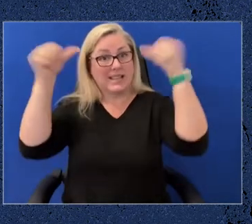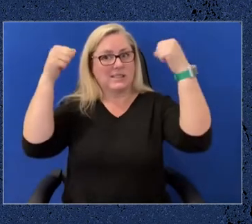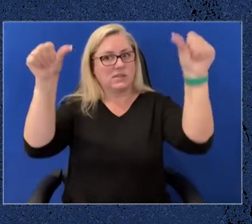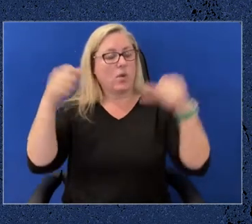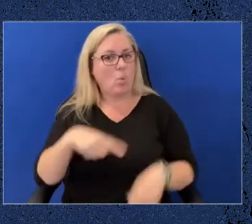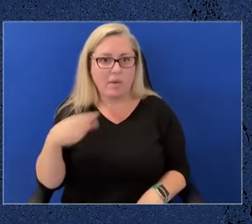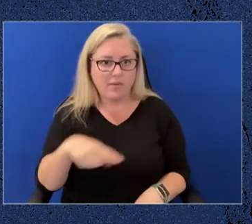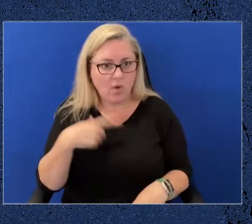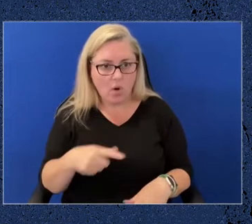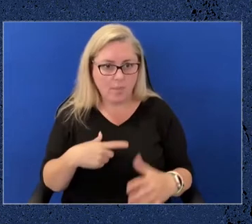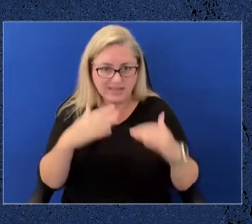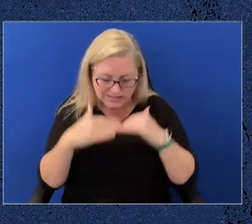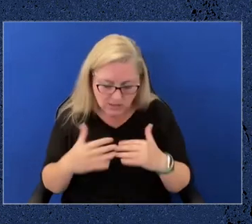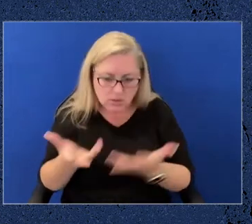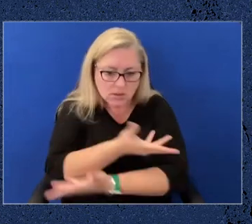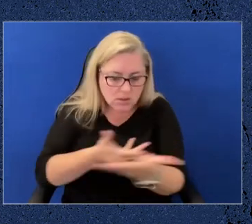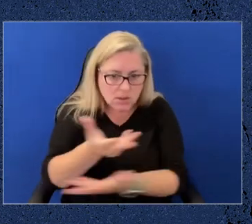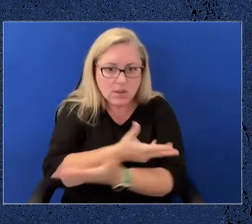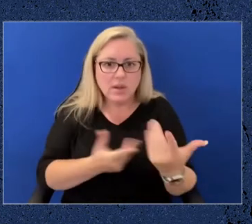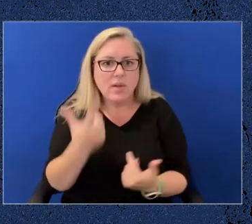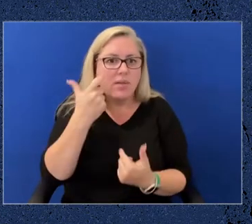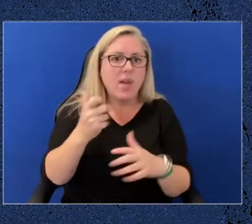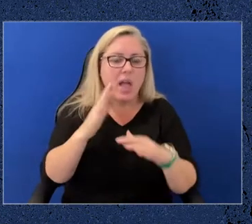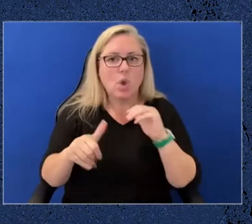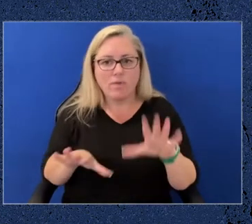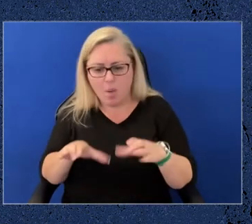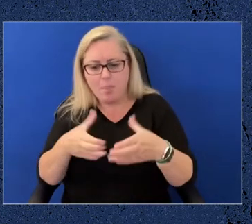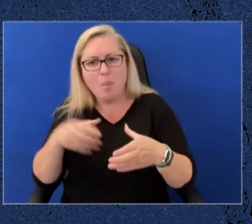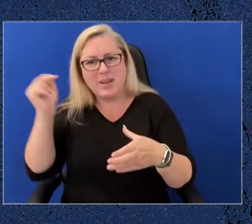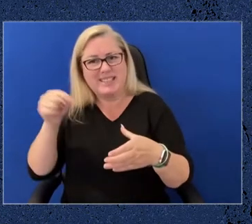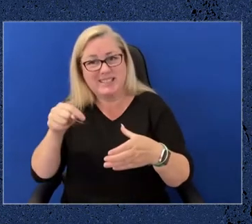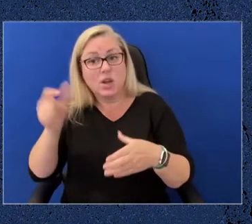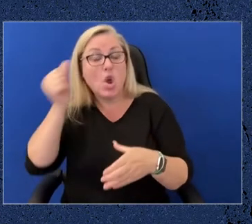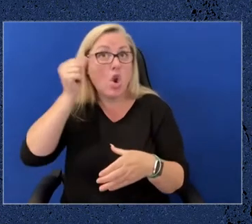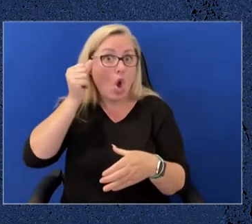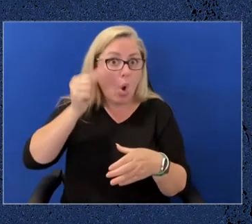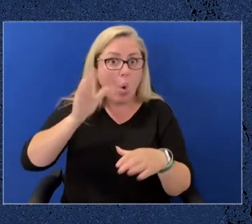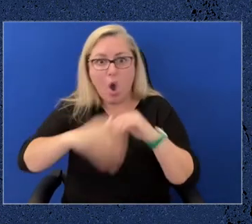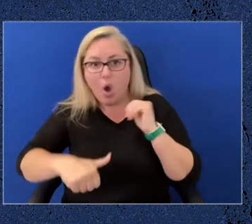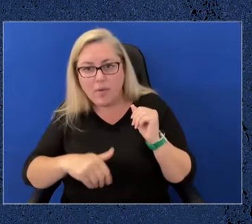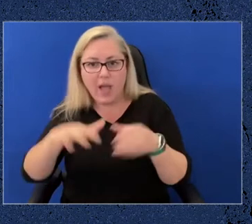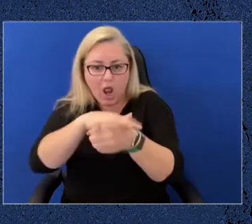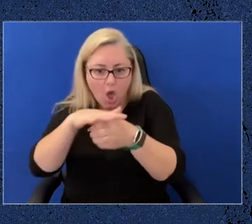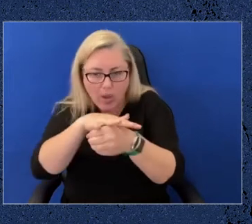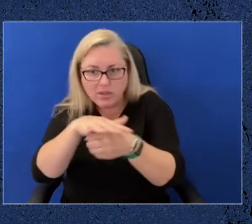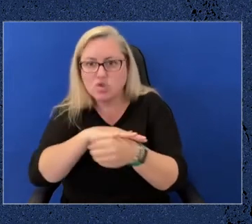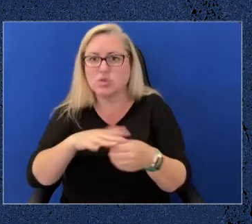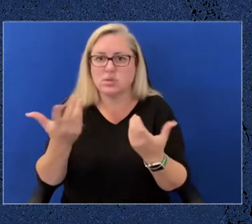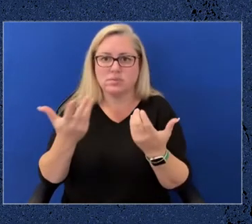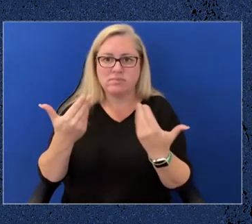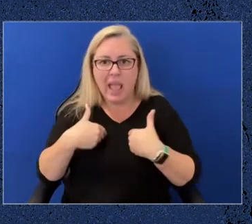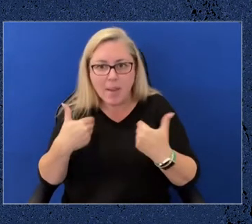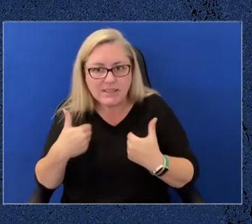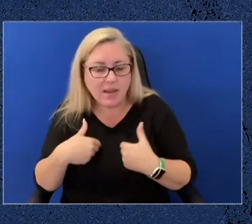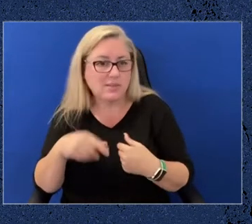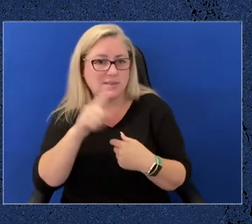and had a chat, found out what mob knew about the birds' location, the birds' habitat, the birds' behaviours. So all these